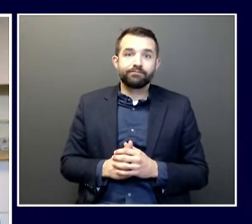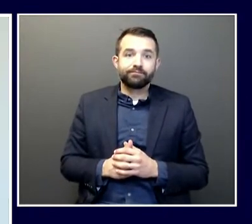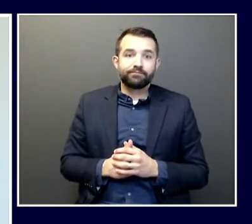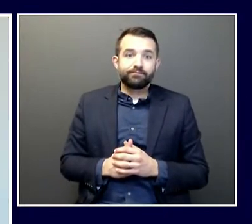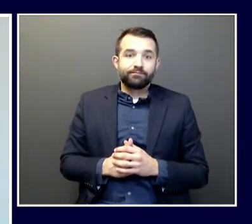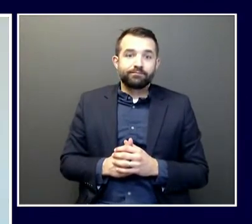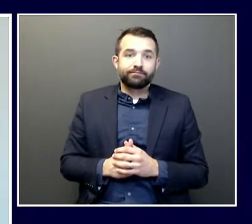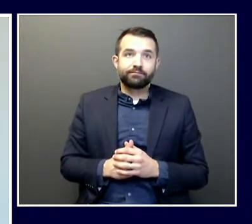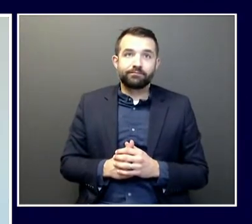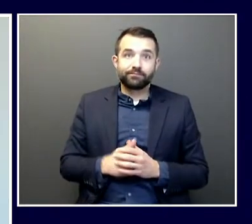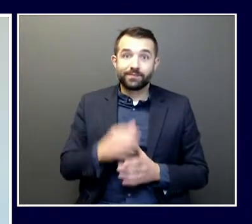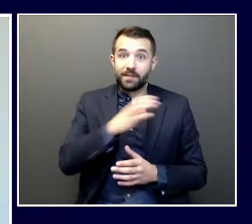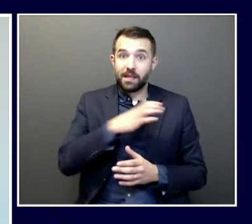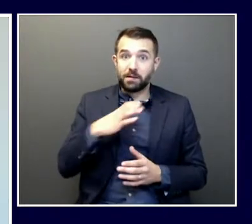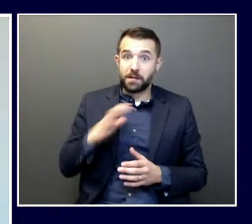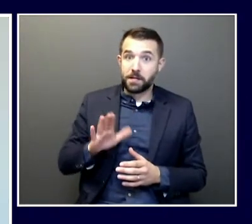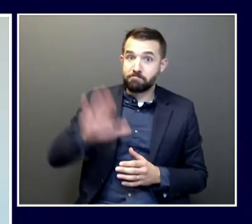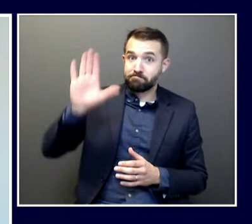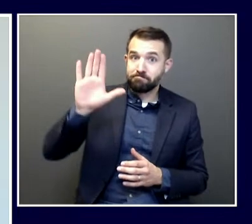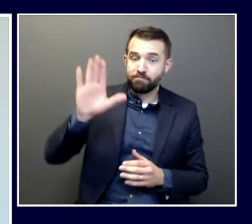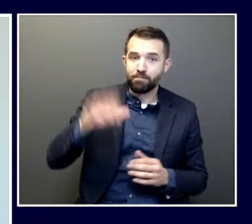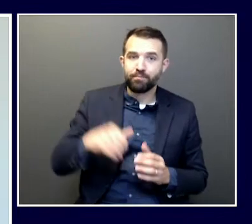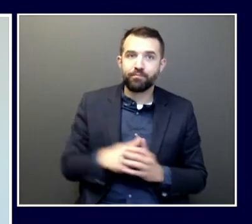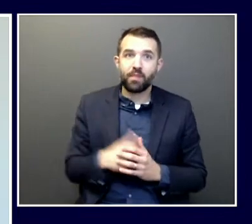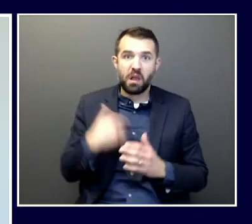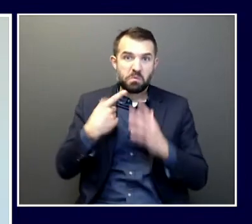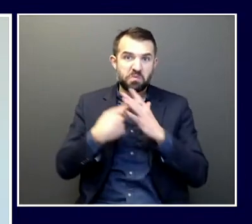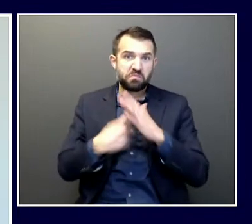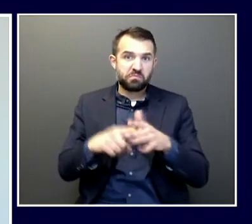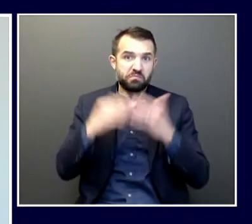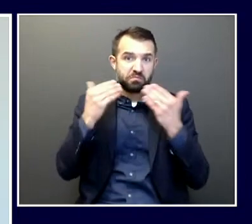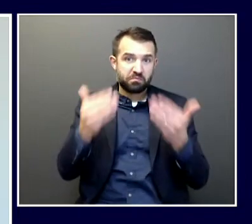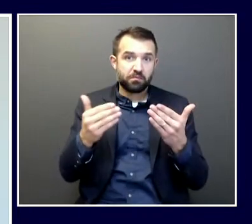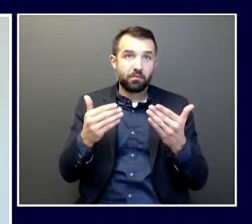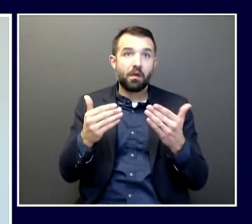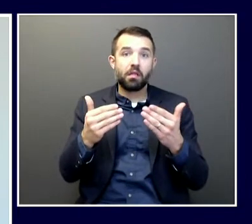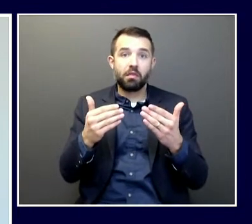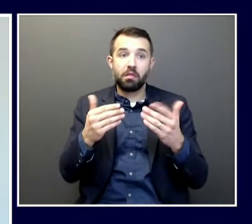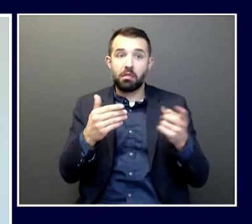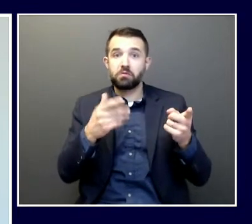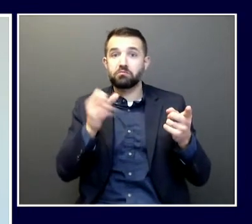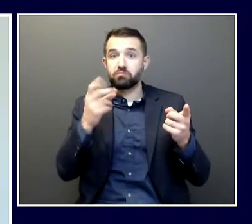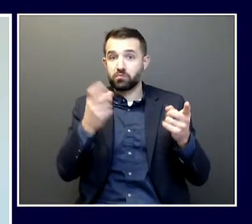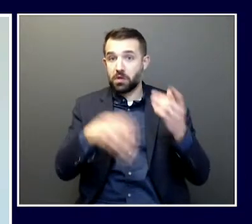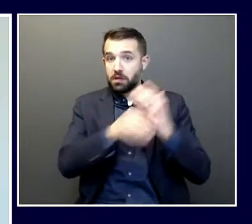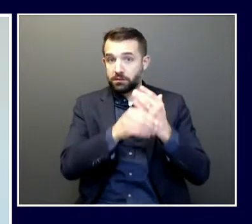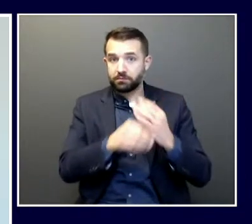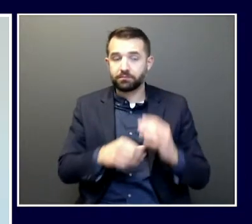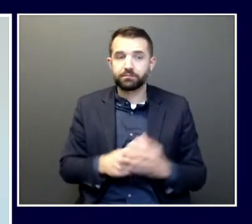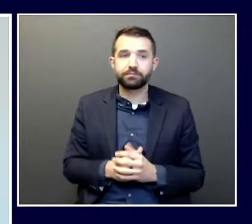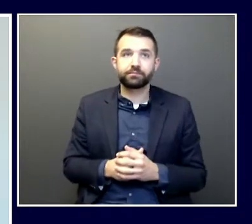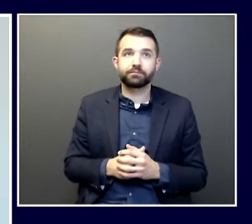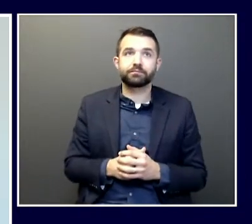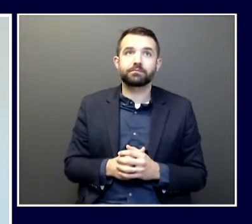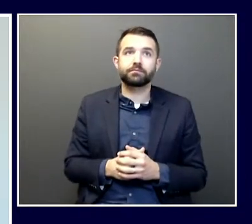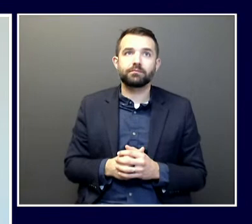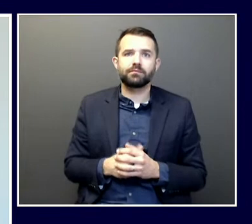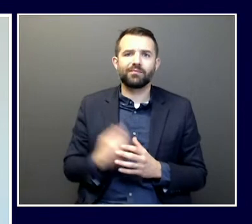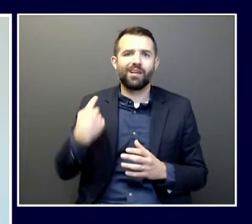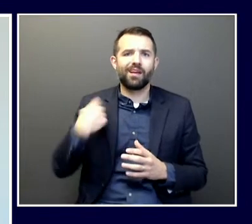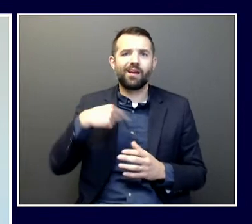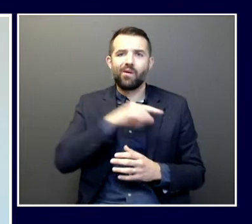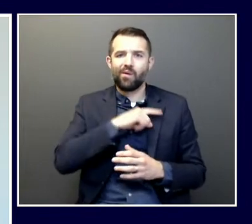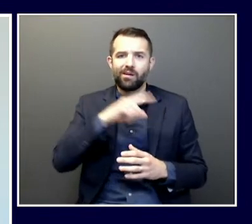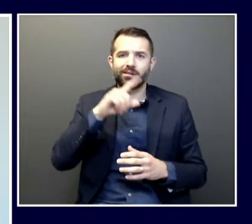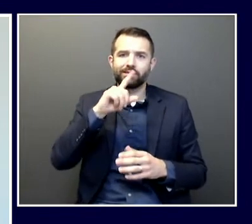Maybe I'll begin and then Director Shah can jump on in. So we are absolutely committed to trying to promote